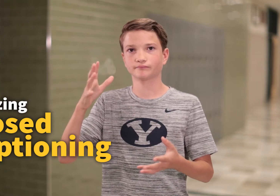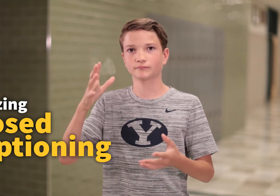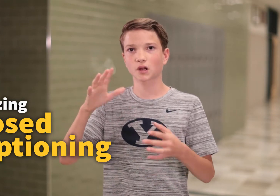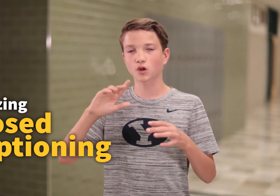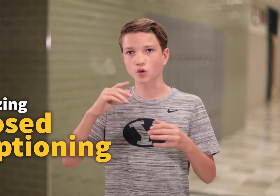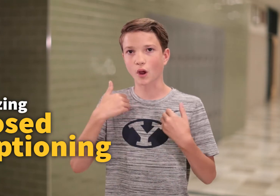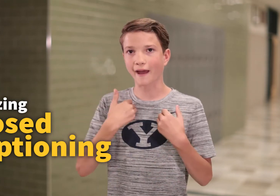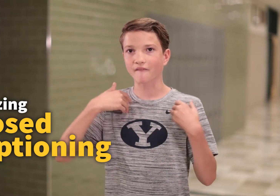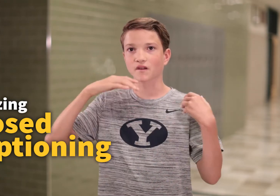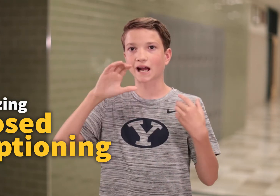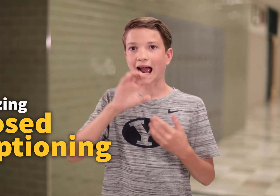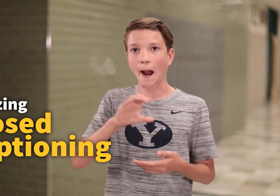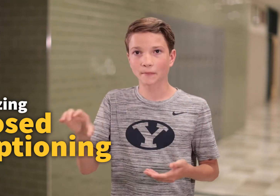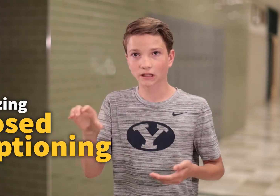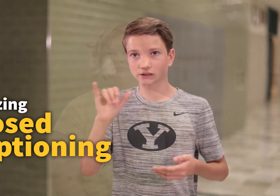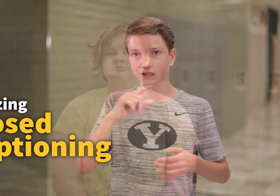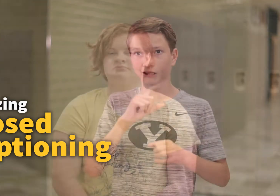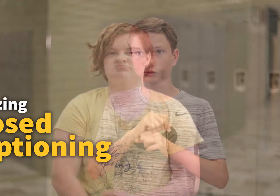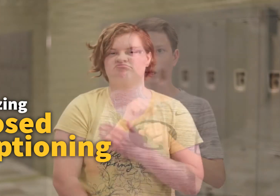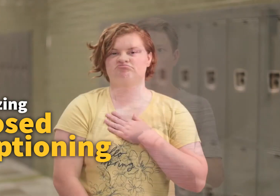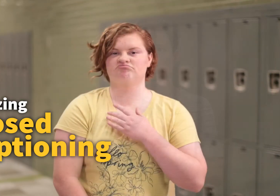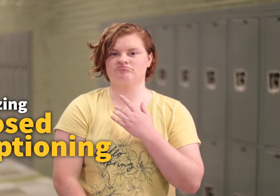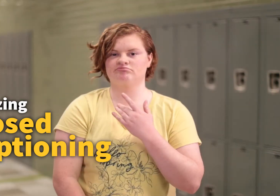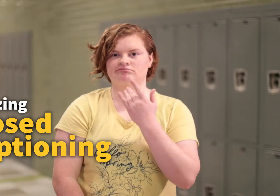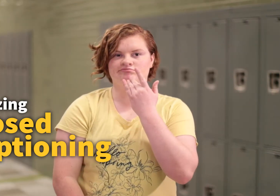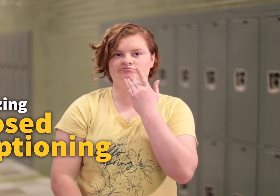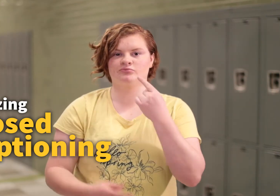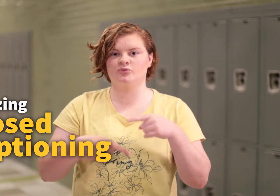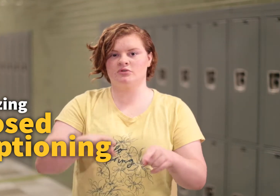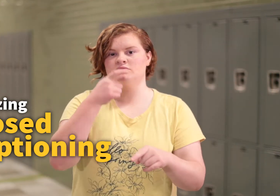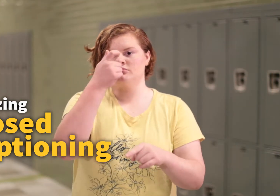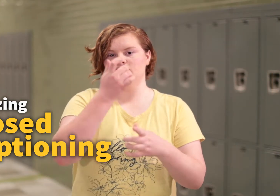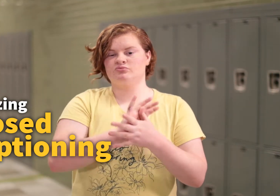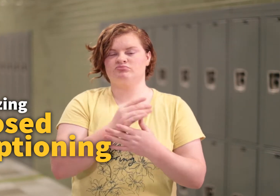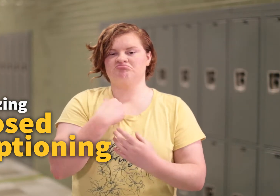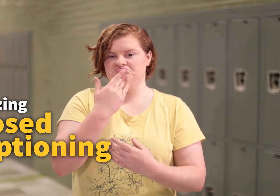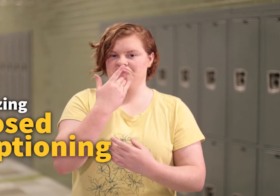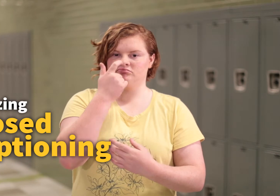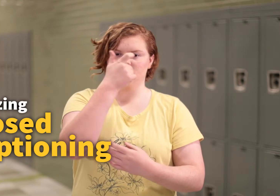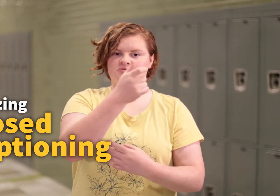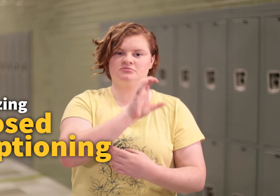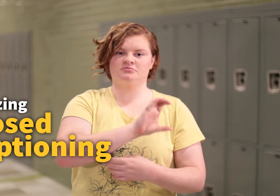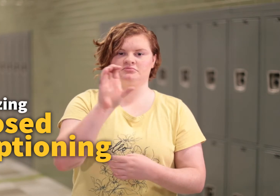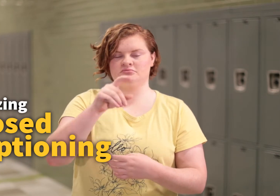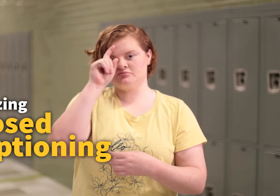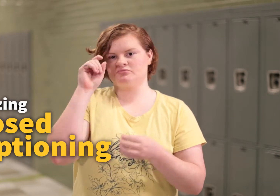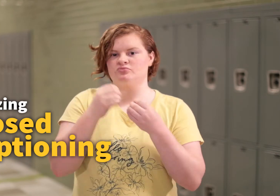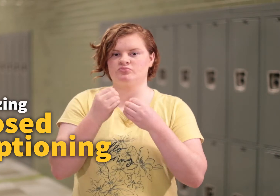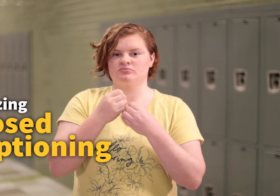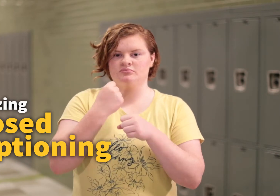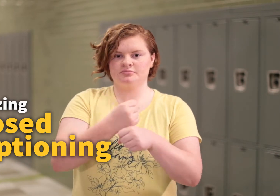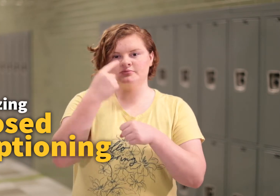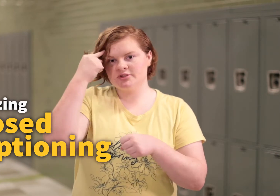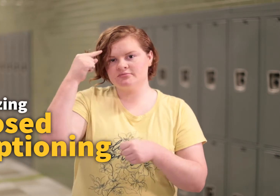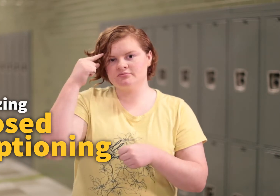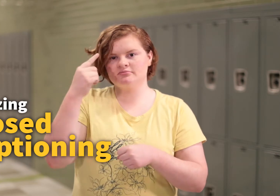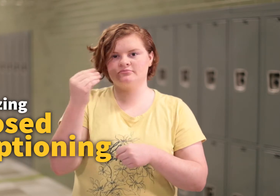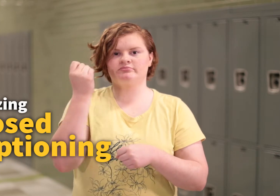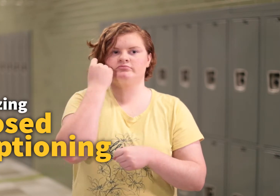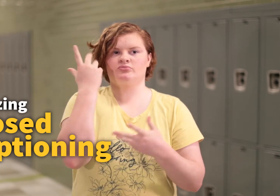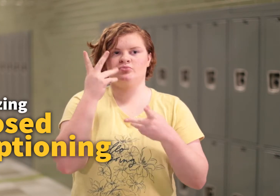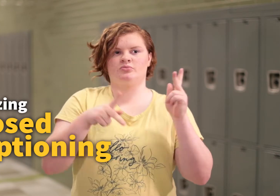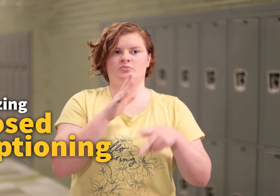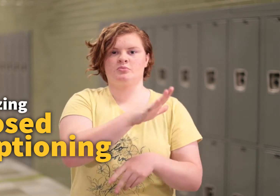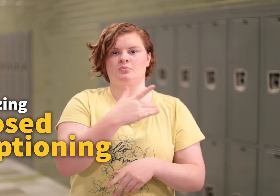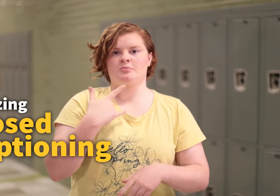make sure that the videos had captions that worked. I prefer to watch a movie with closed captions, and that's